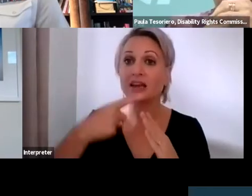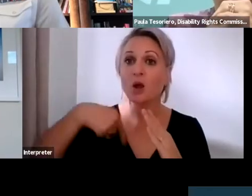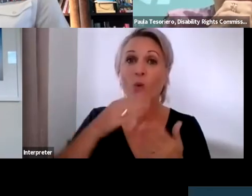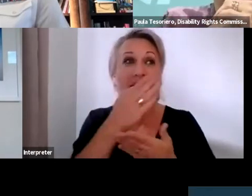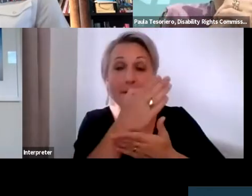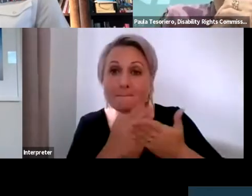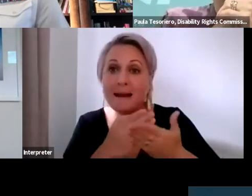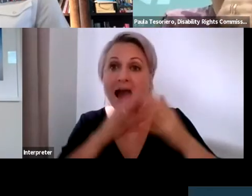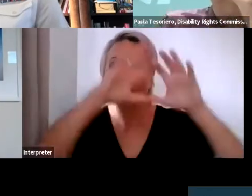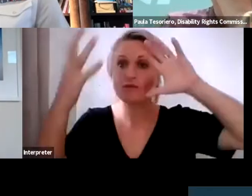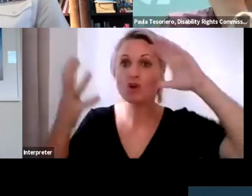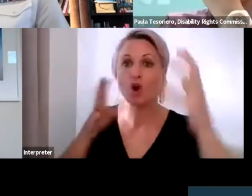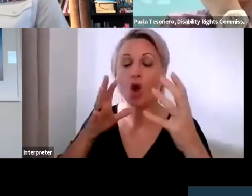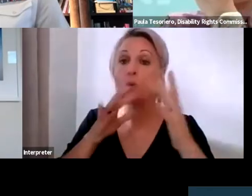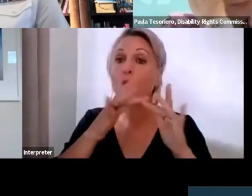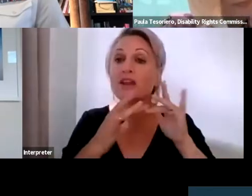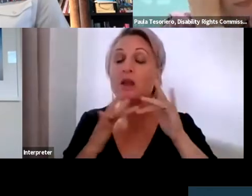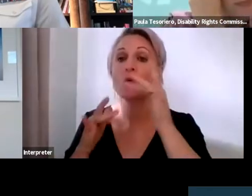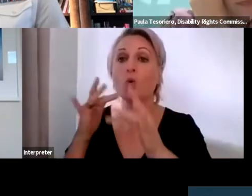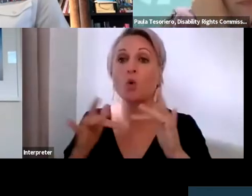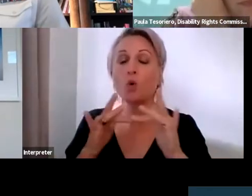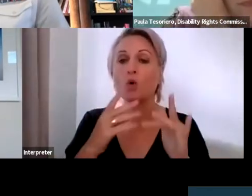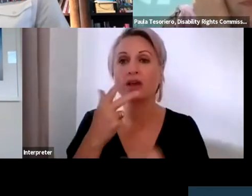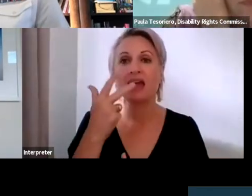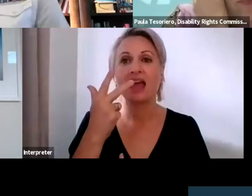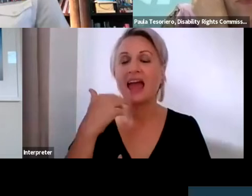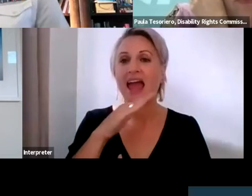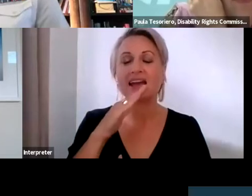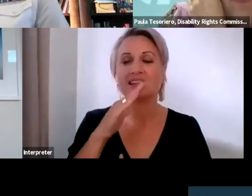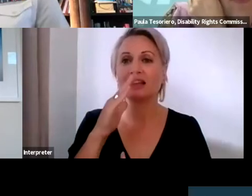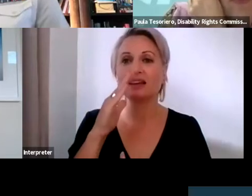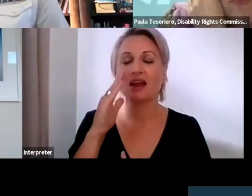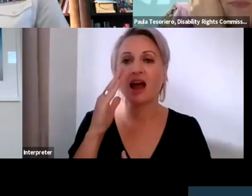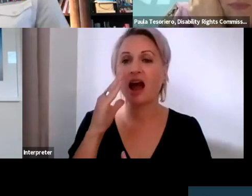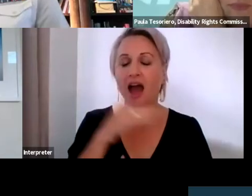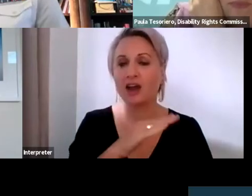global network. We've got 1,800 people here in New Zealand and 135 partners.